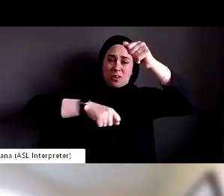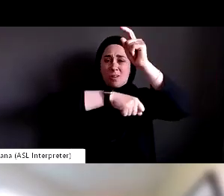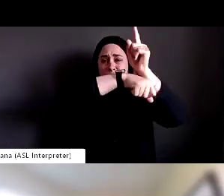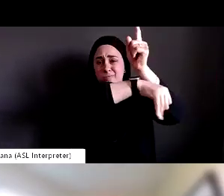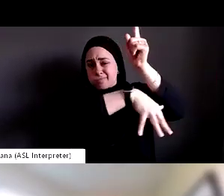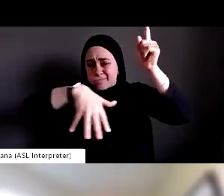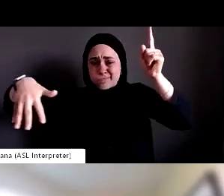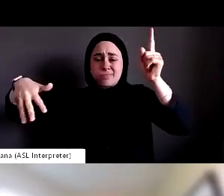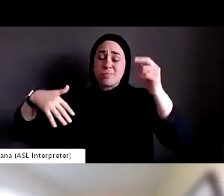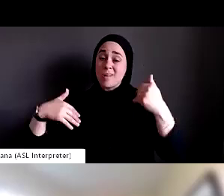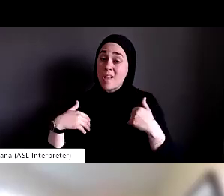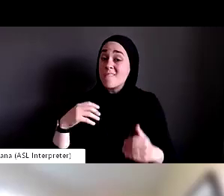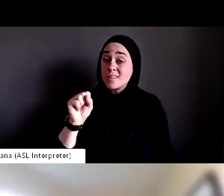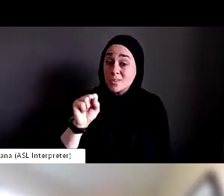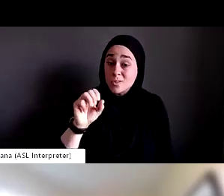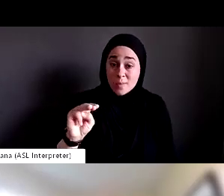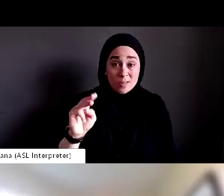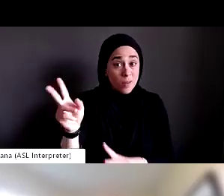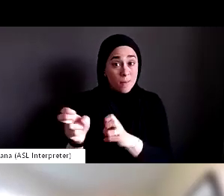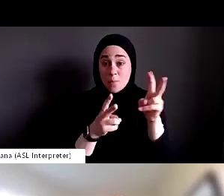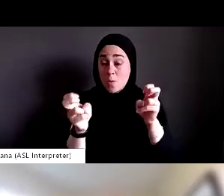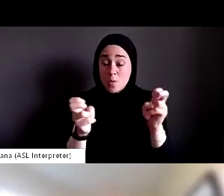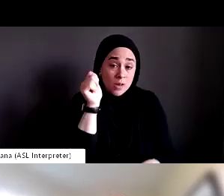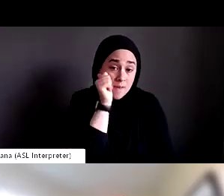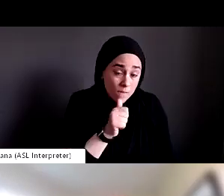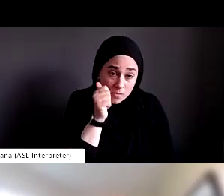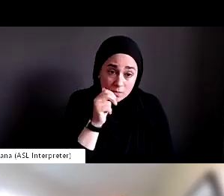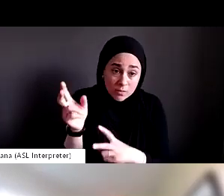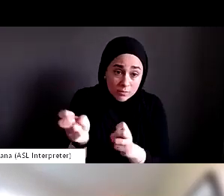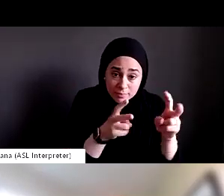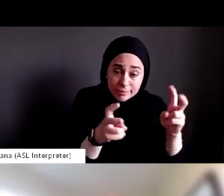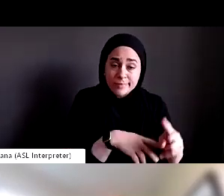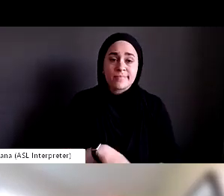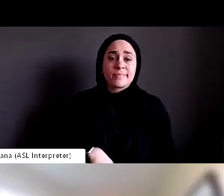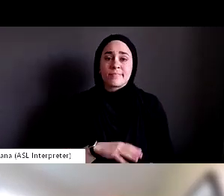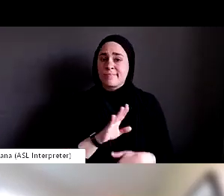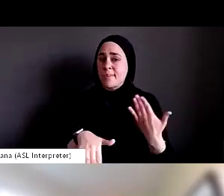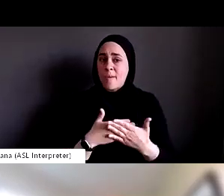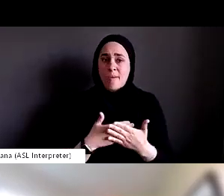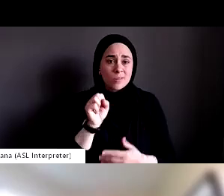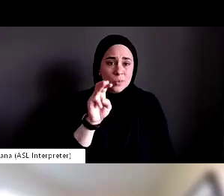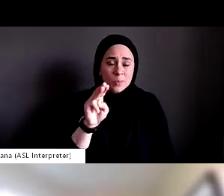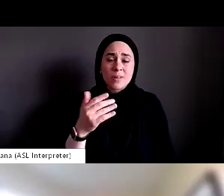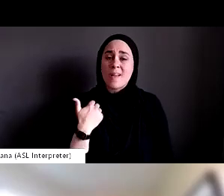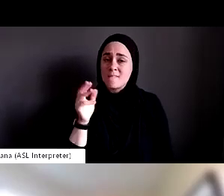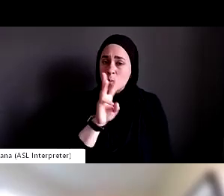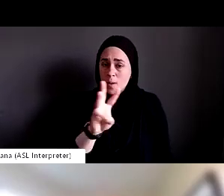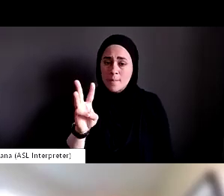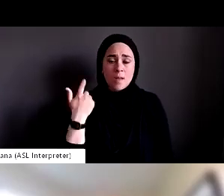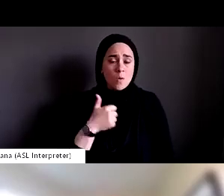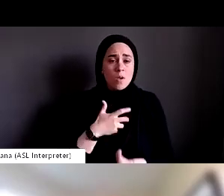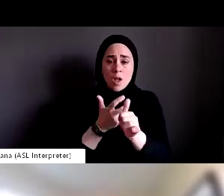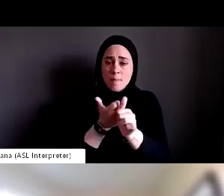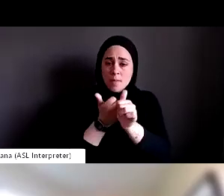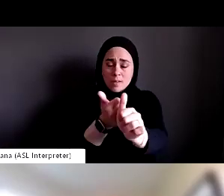media. You'll see posts daily, multiple posts every day. We're on all forms of social media. We have a website that we update on a regular